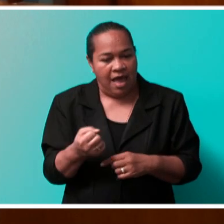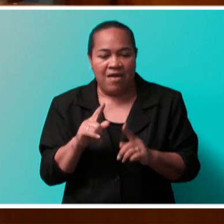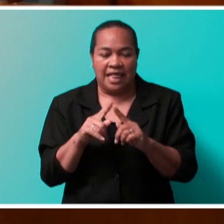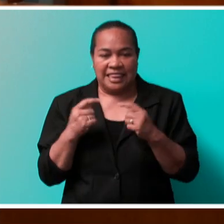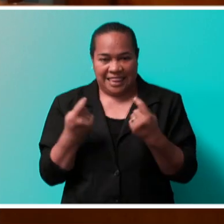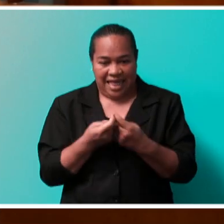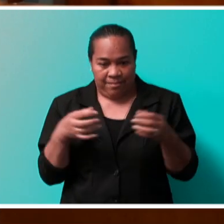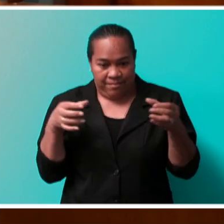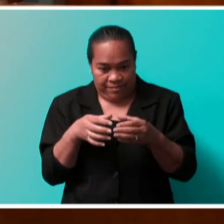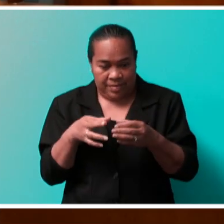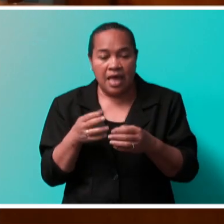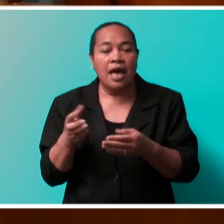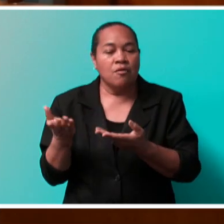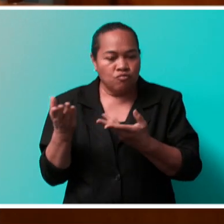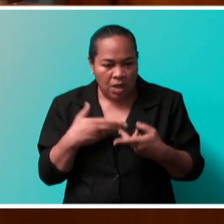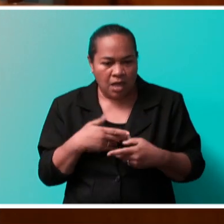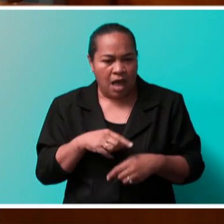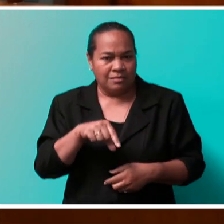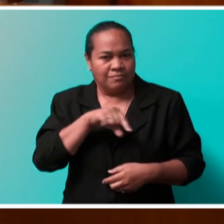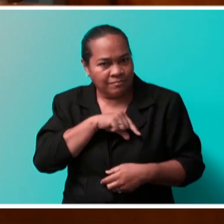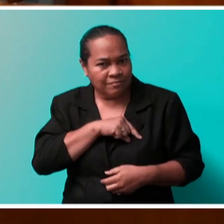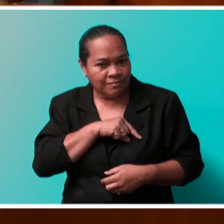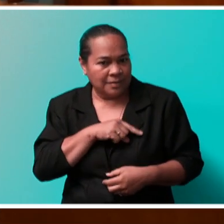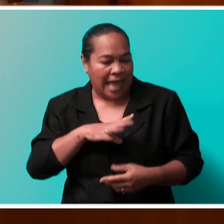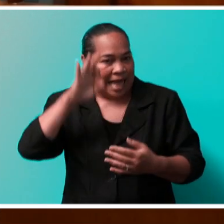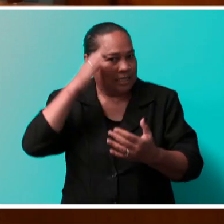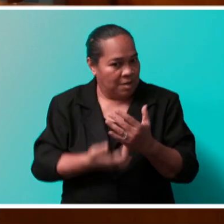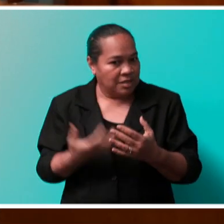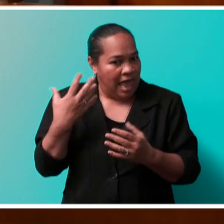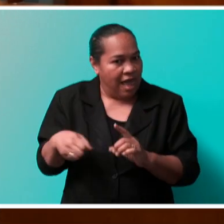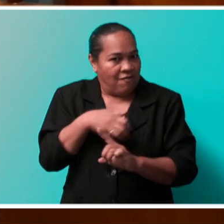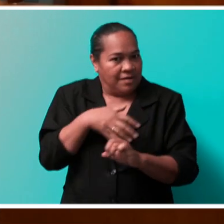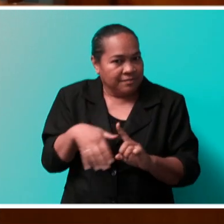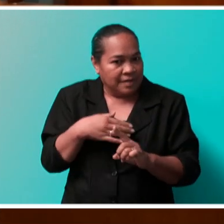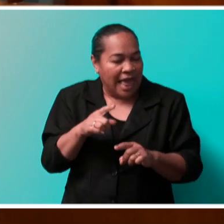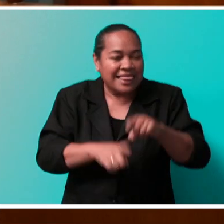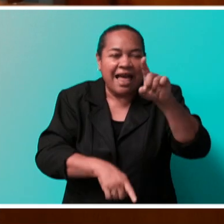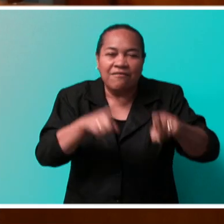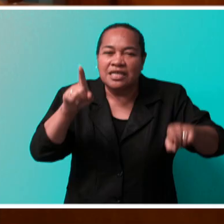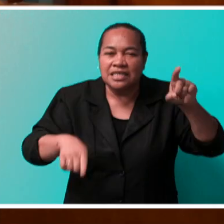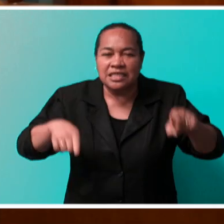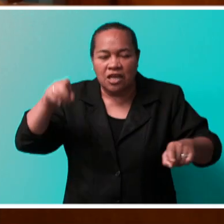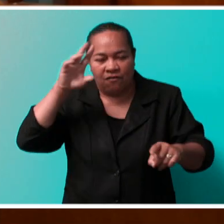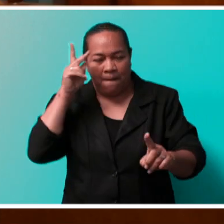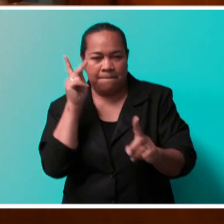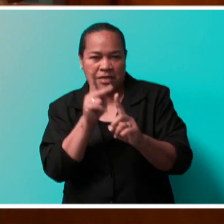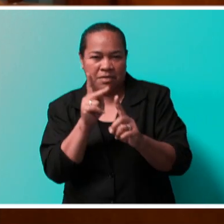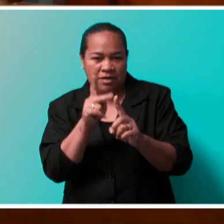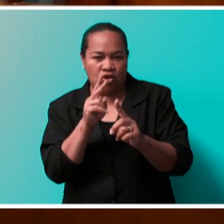brings credibility, experience, and a diversity of perspectives to the national